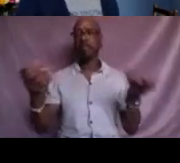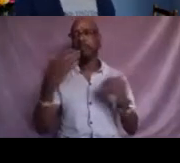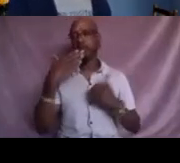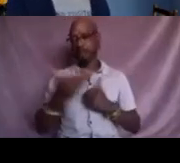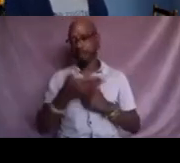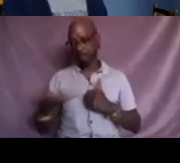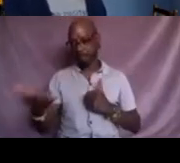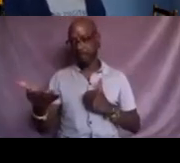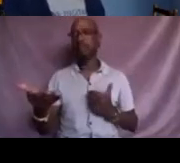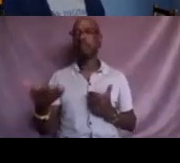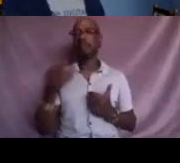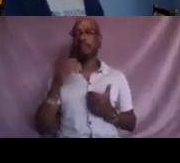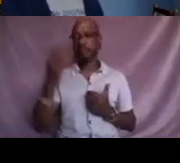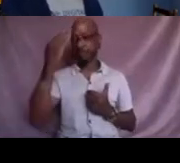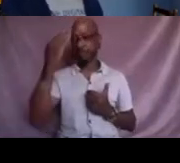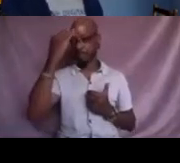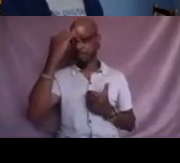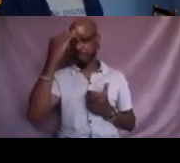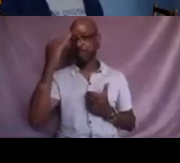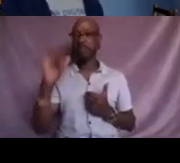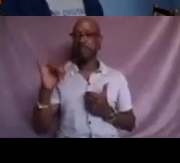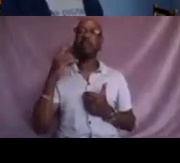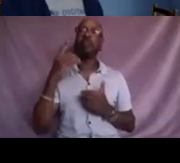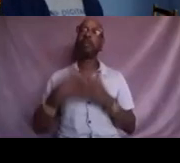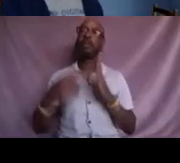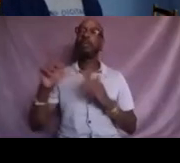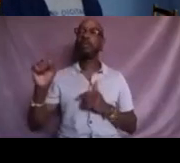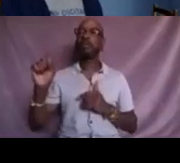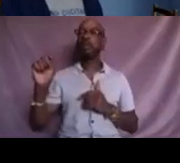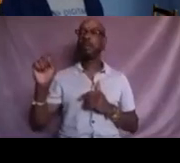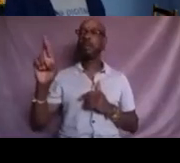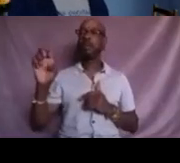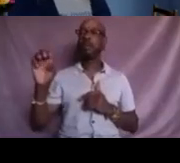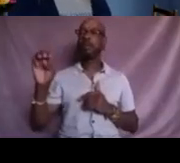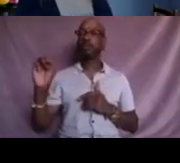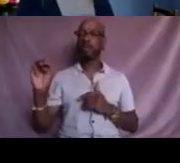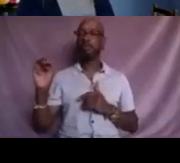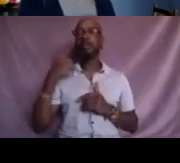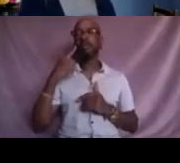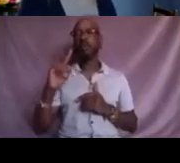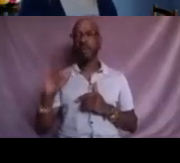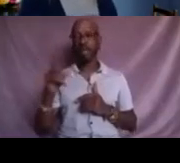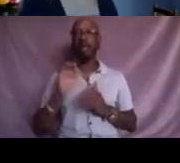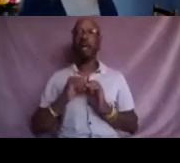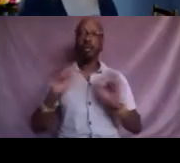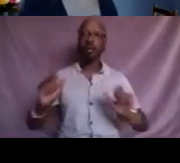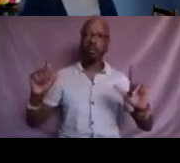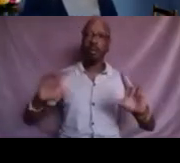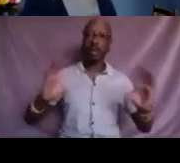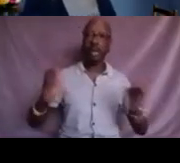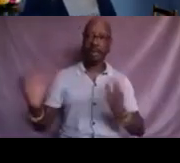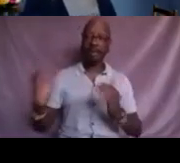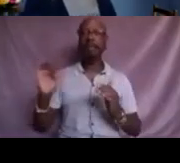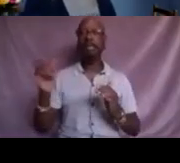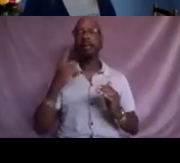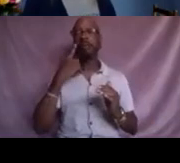that that's what the stream is for. Here's how you post in multiple classes. Here's how you reuse posts. I've got our Classroom for Families page linked down here.